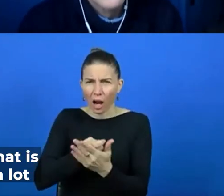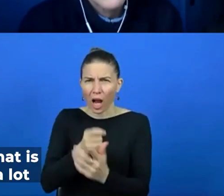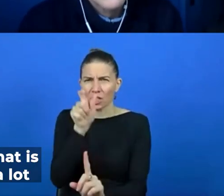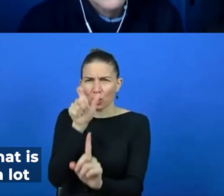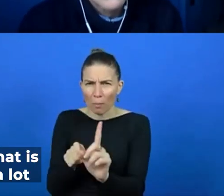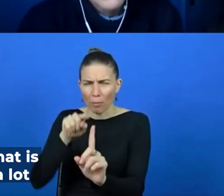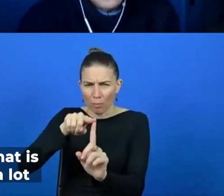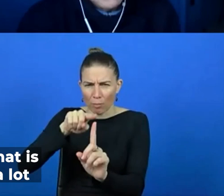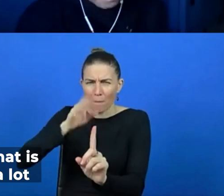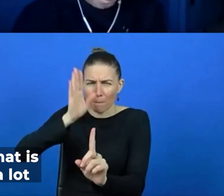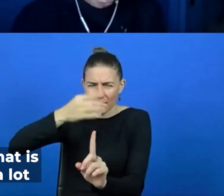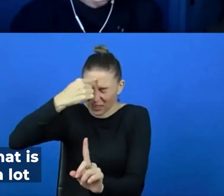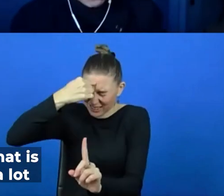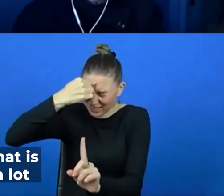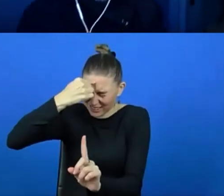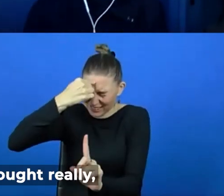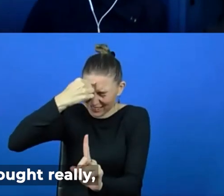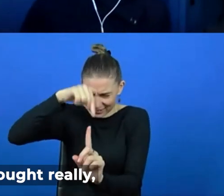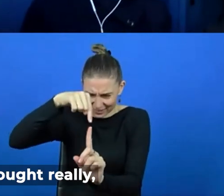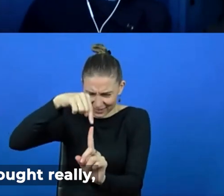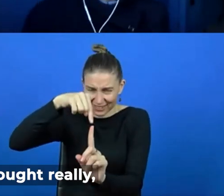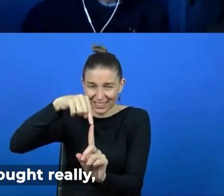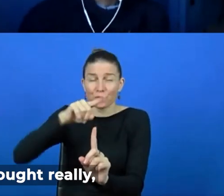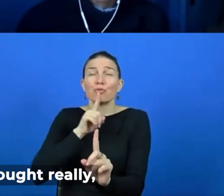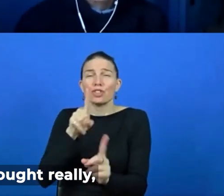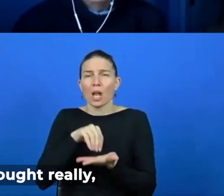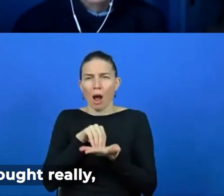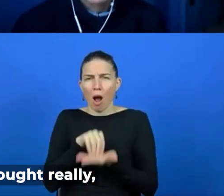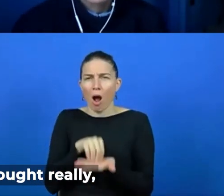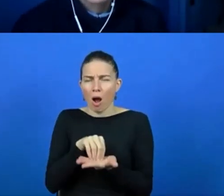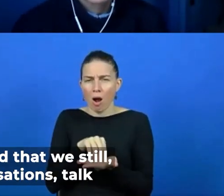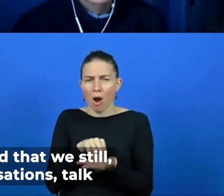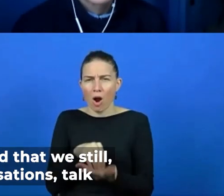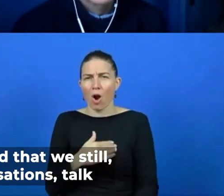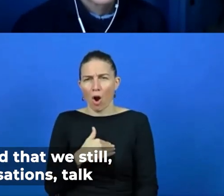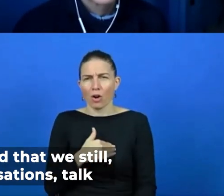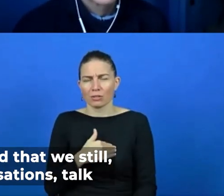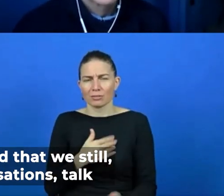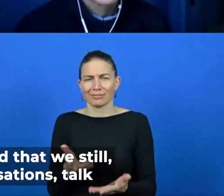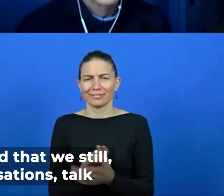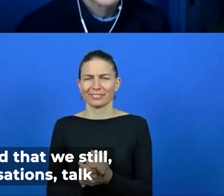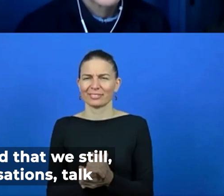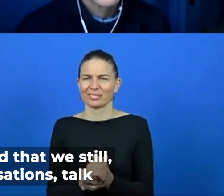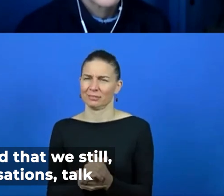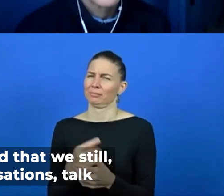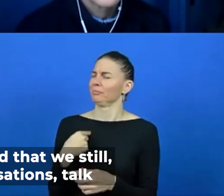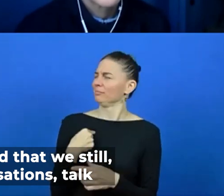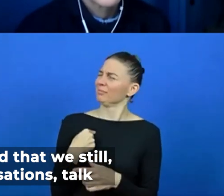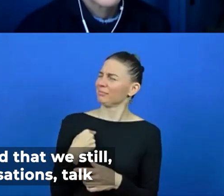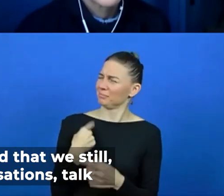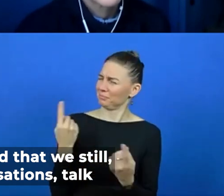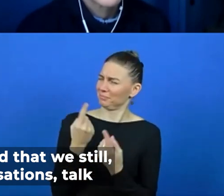know, it seems to me that is at the heart of a lot of the, and just the thought, really, I'm always a bit astonished